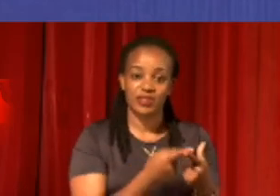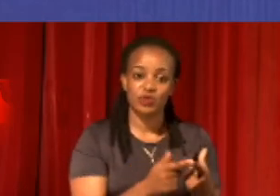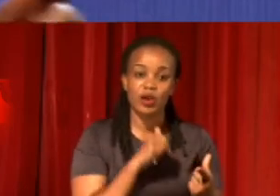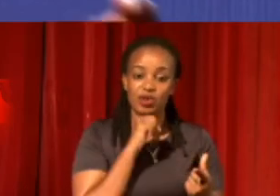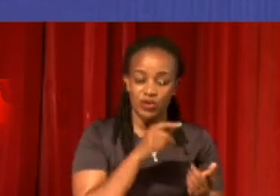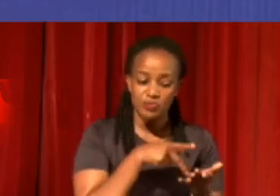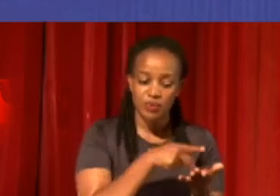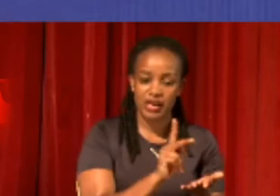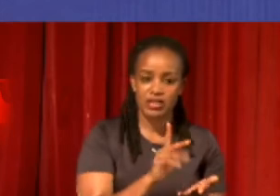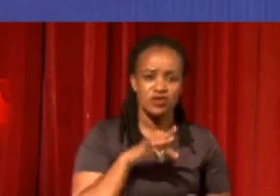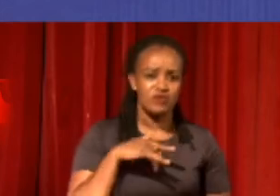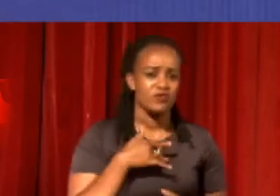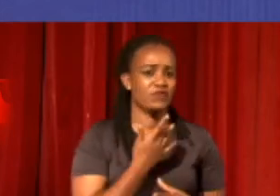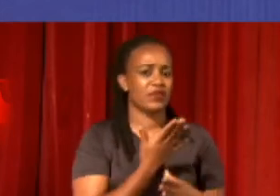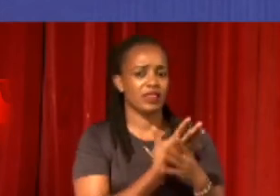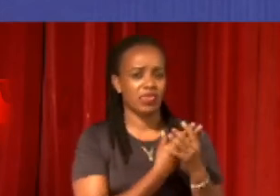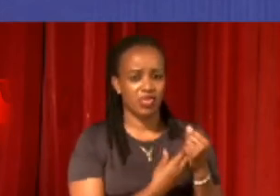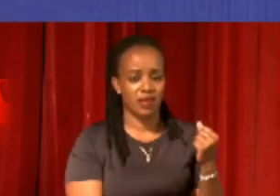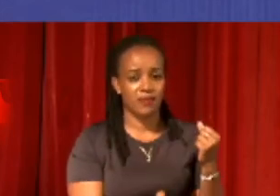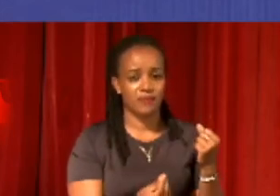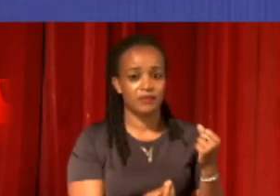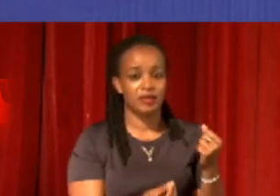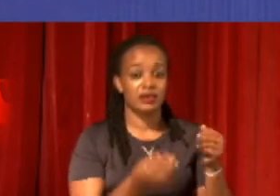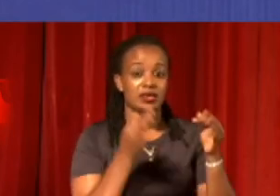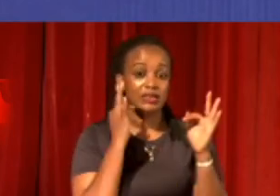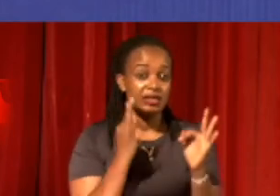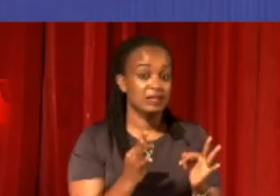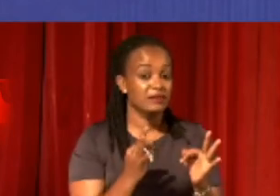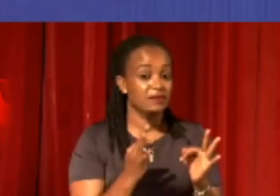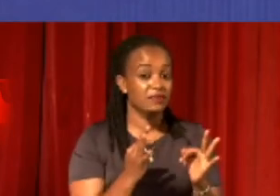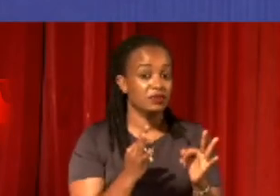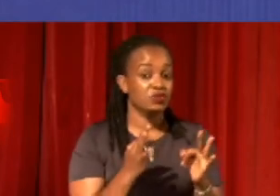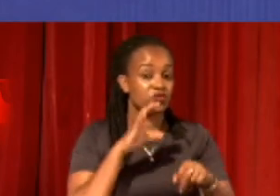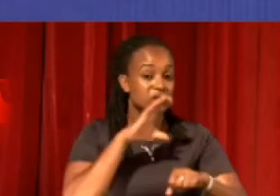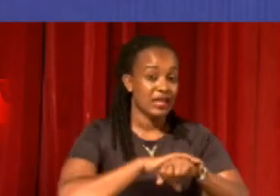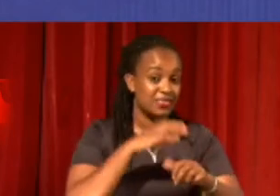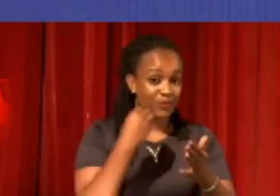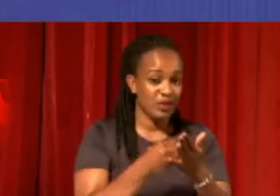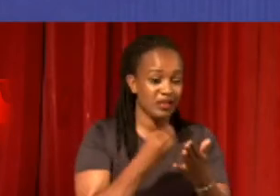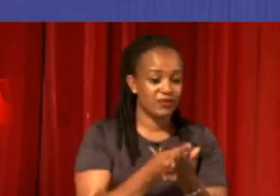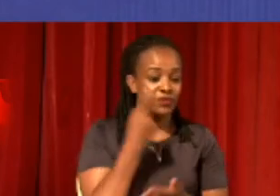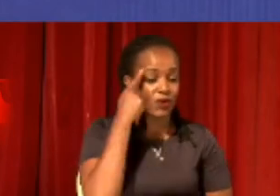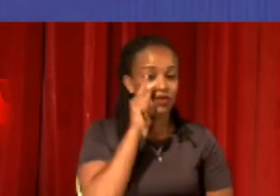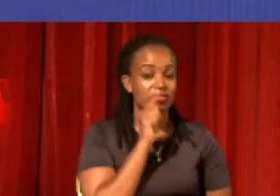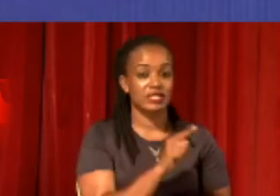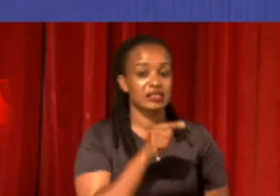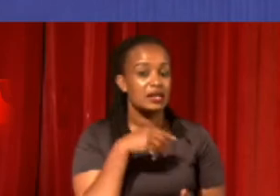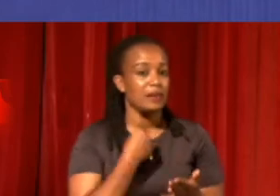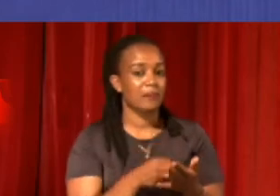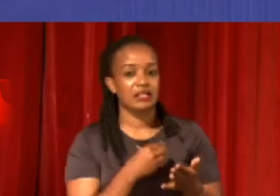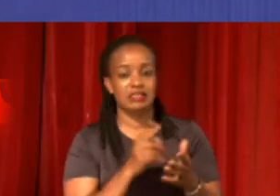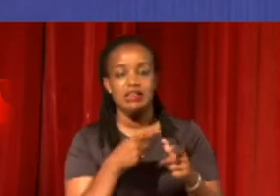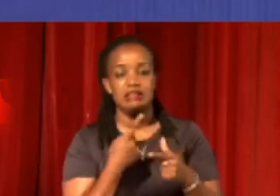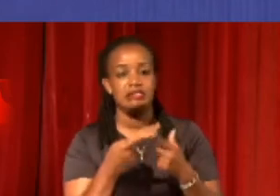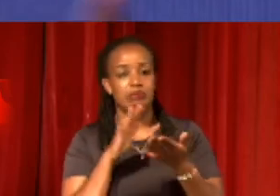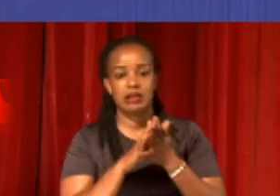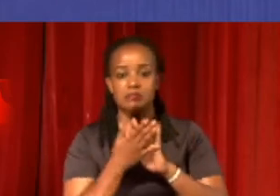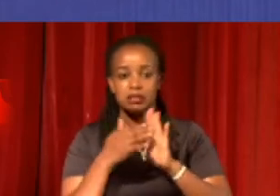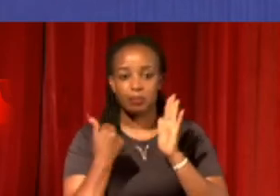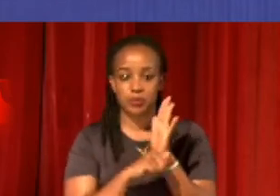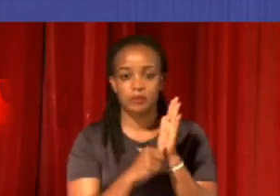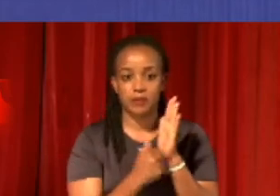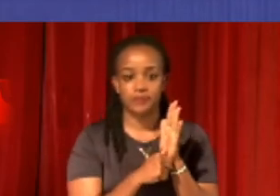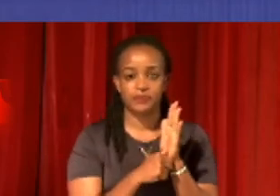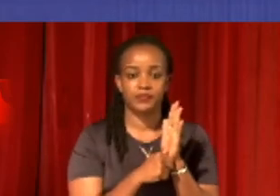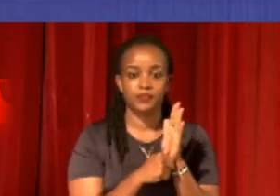your work is to collect rent for the landlord, and you're keeping more money than what's going to the landlord, then there's a problem, all right? Yeah. But that's a